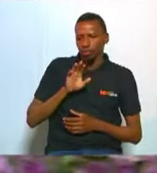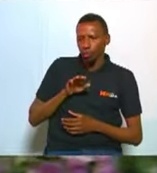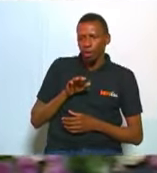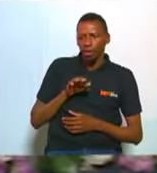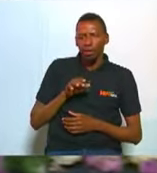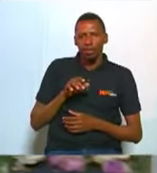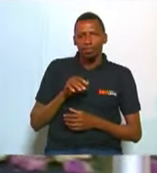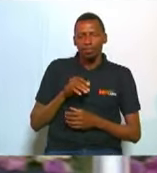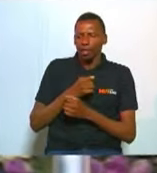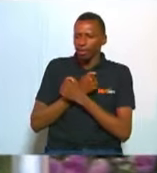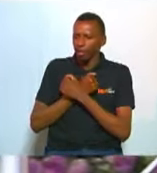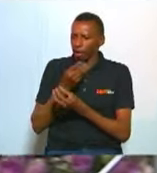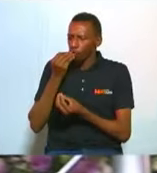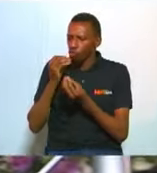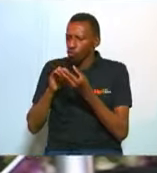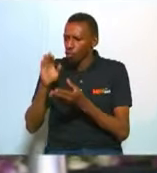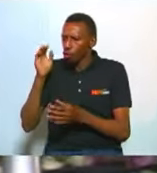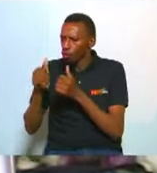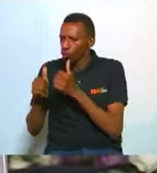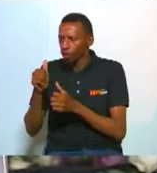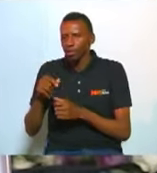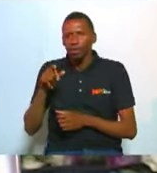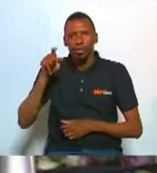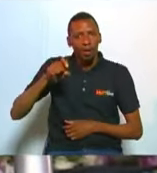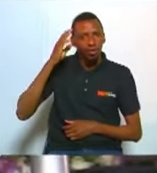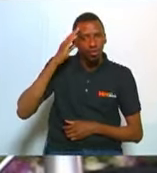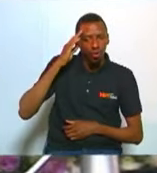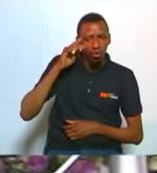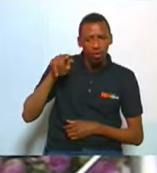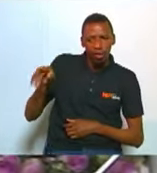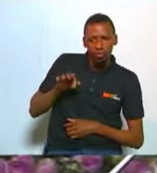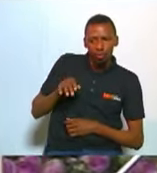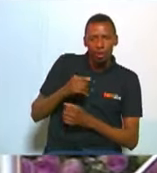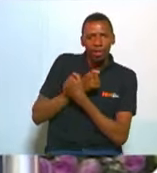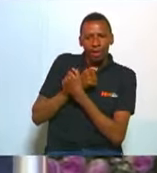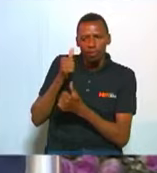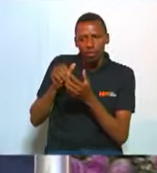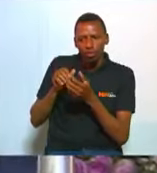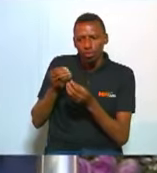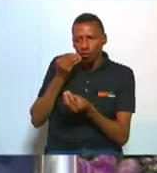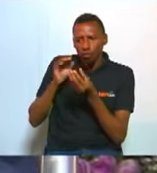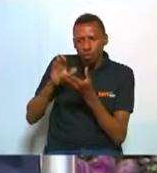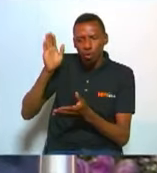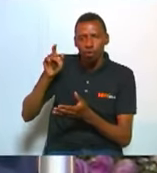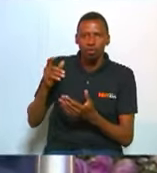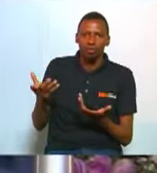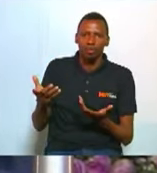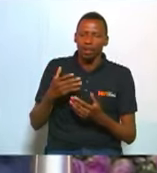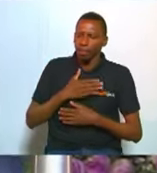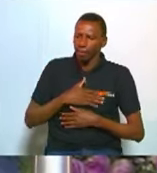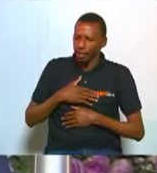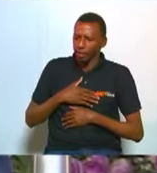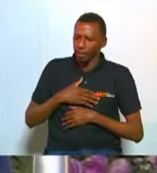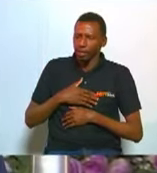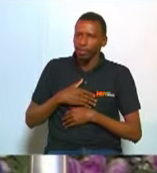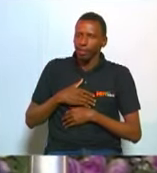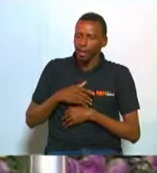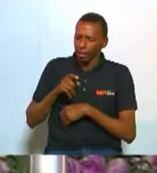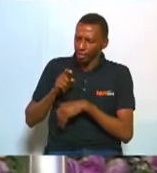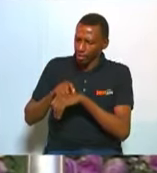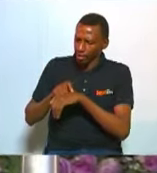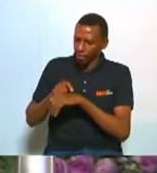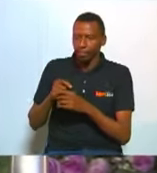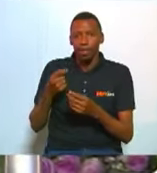she more interested in that food? You have to know the kind of food she's more interested in. Take time. But number